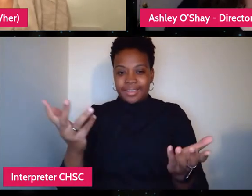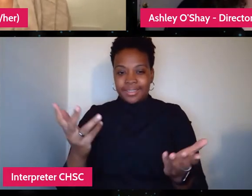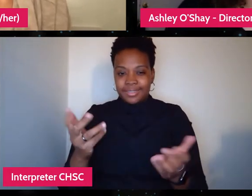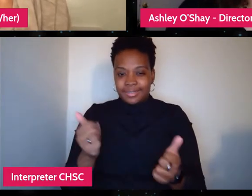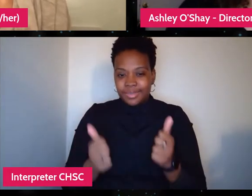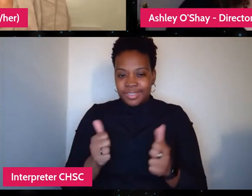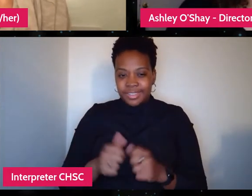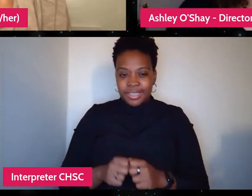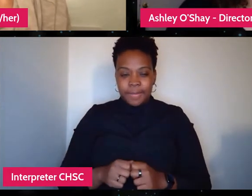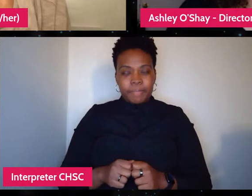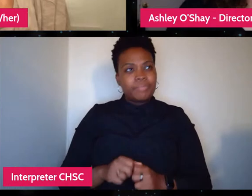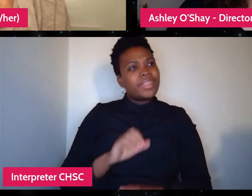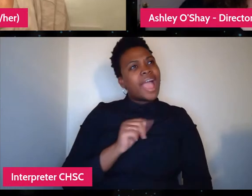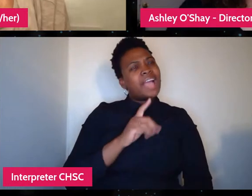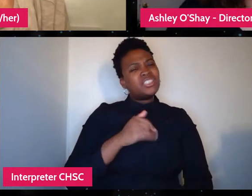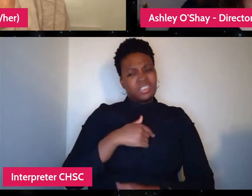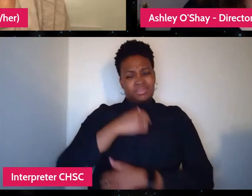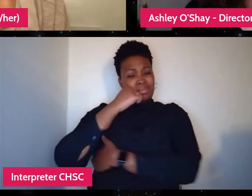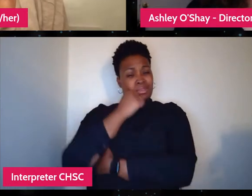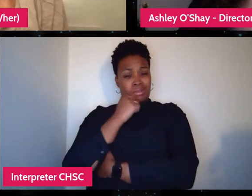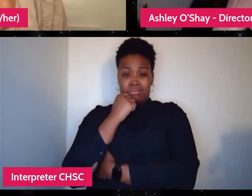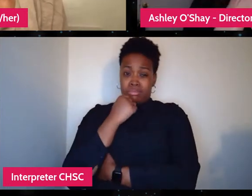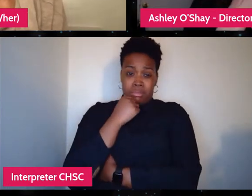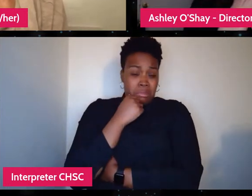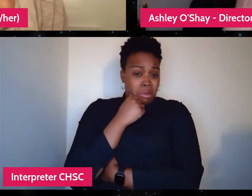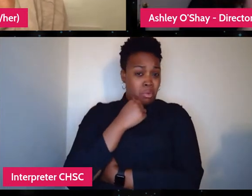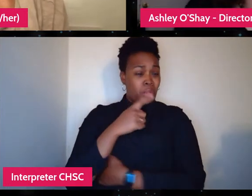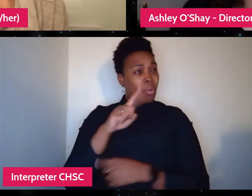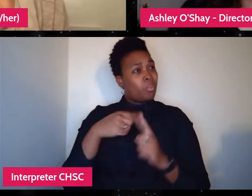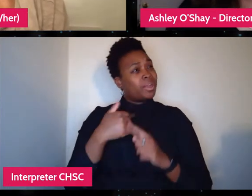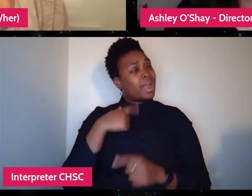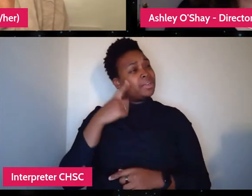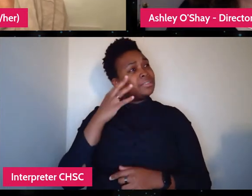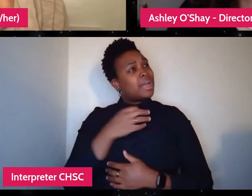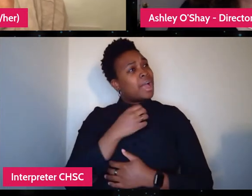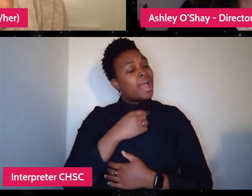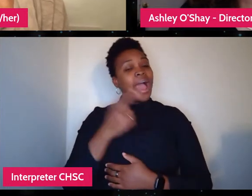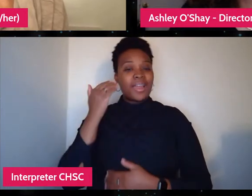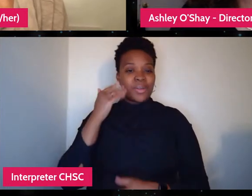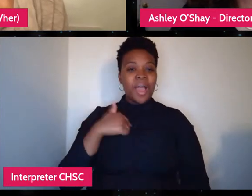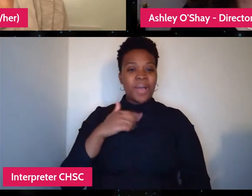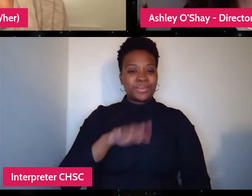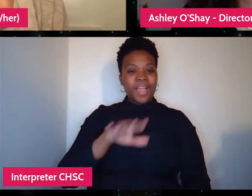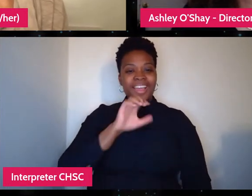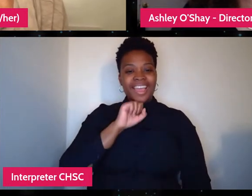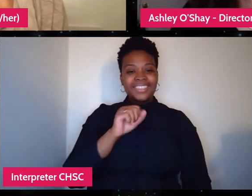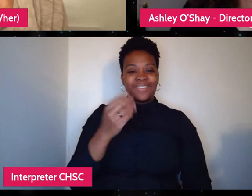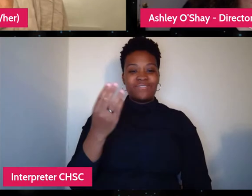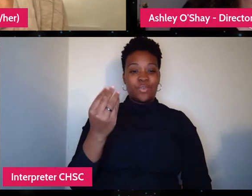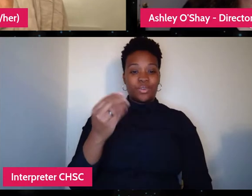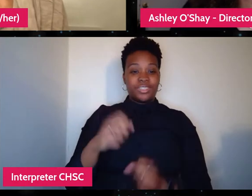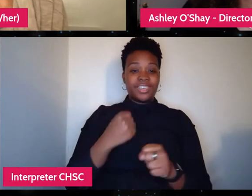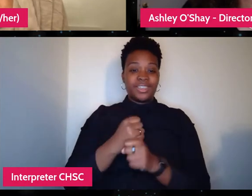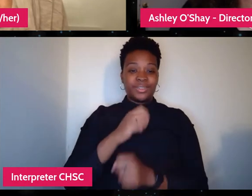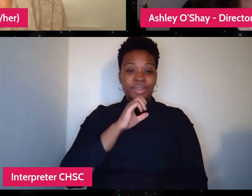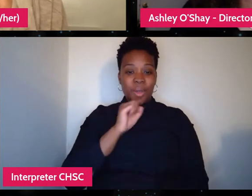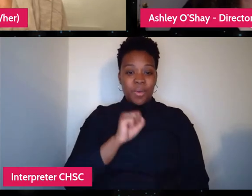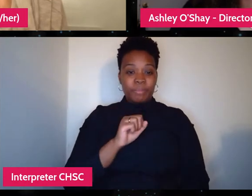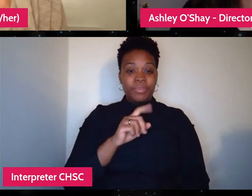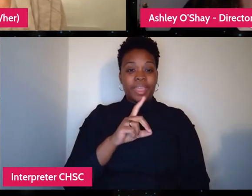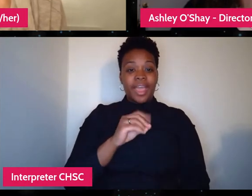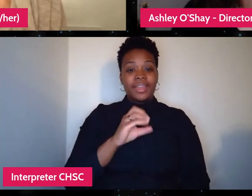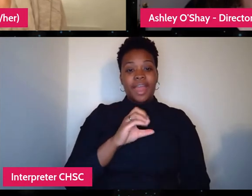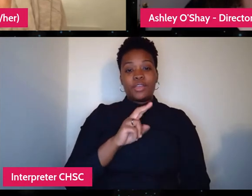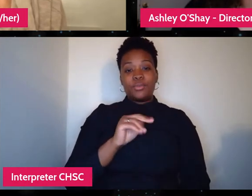I don't know when. I'm like, when did I decide that? I knew I wanted to be a filmmaker at 14 years old. Documentary in